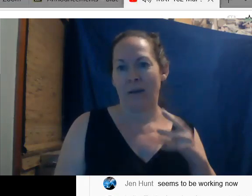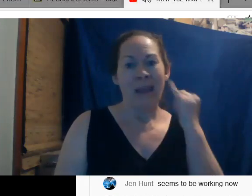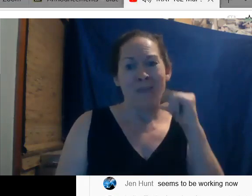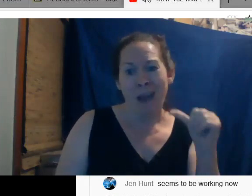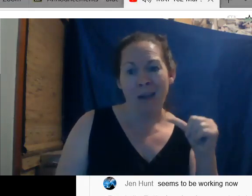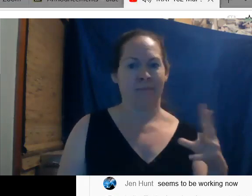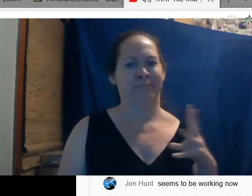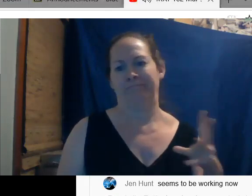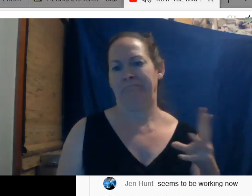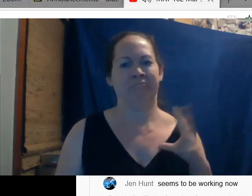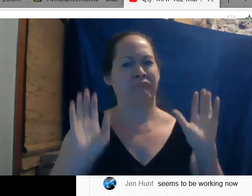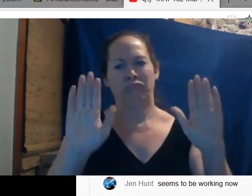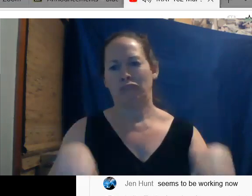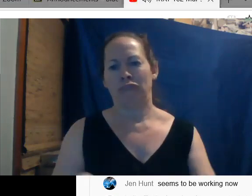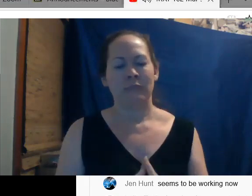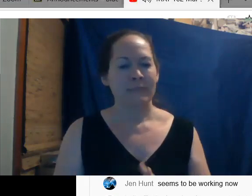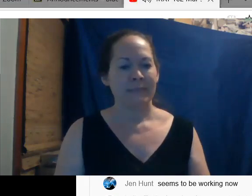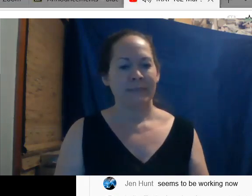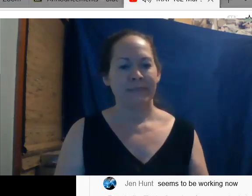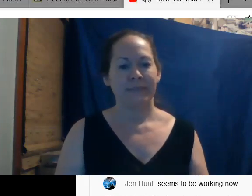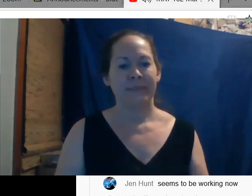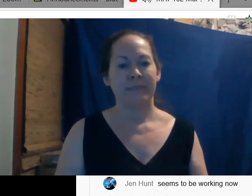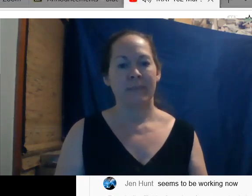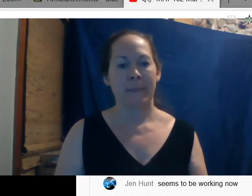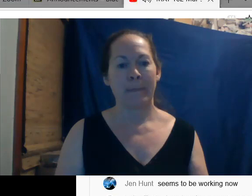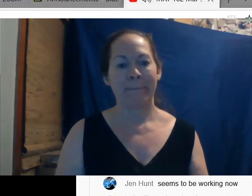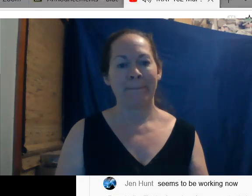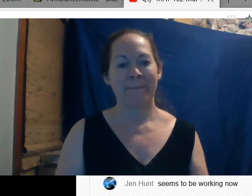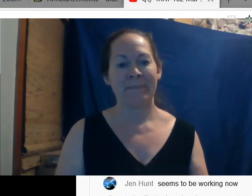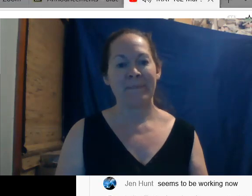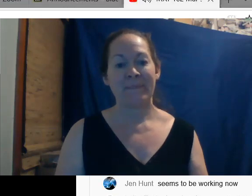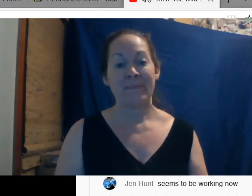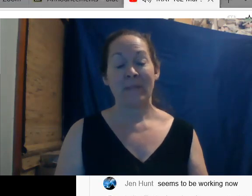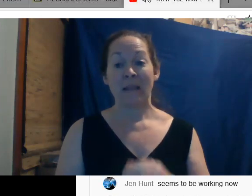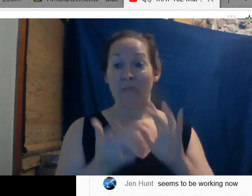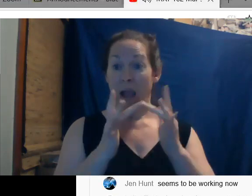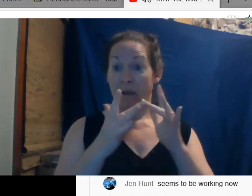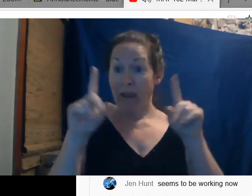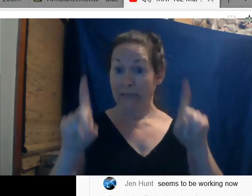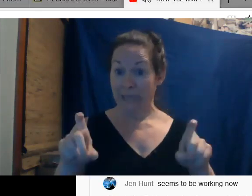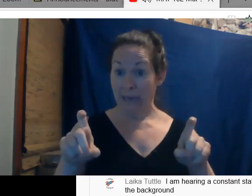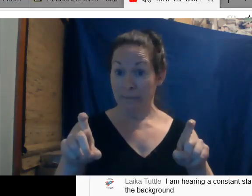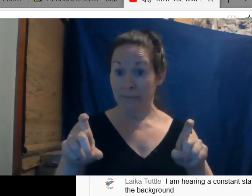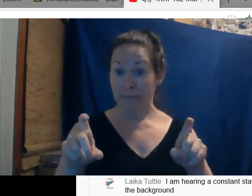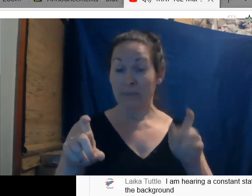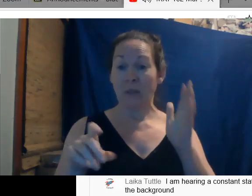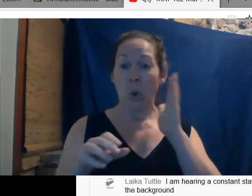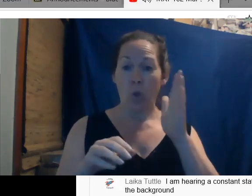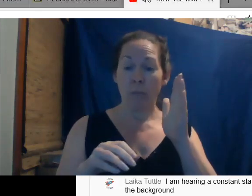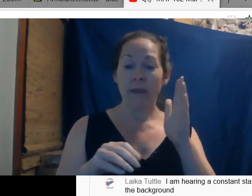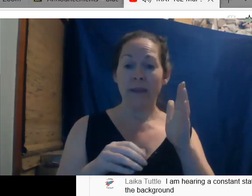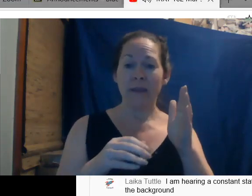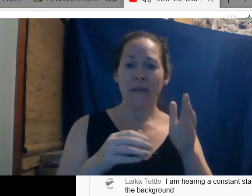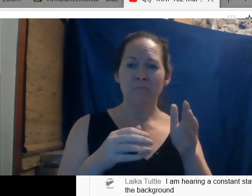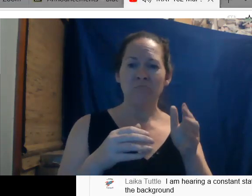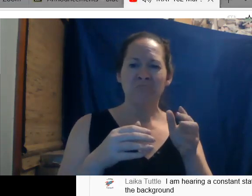So I'm recording the word problems from the Chapter 3 practice exam. We're looking at taking the online exam by the end of the week, but I'm going to continue